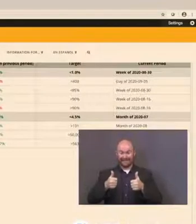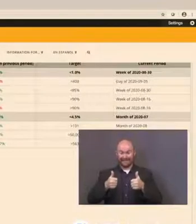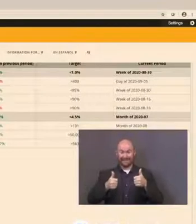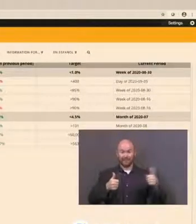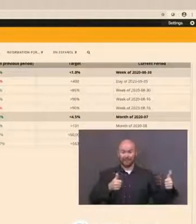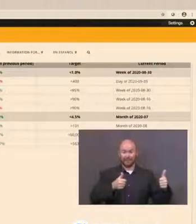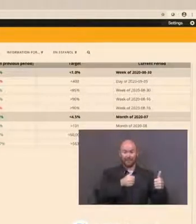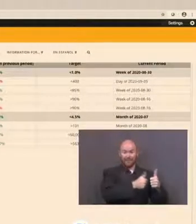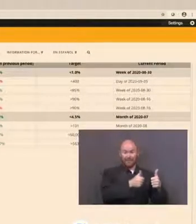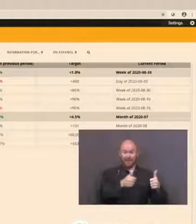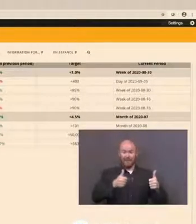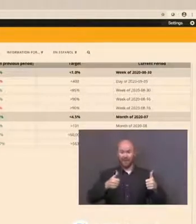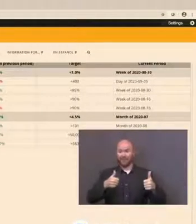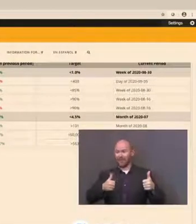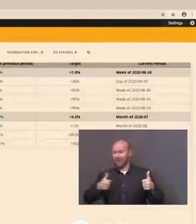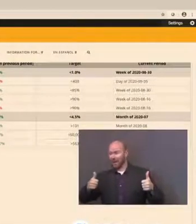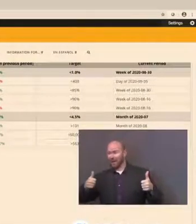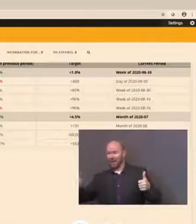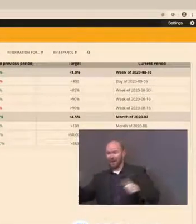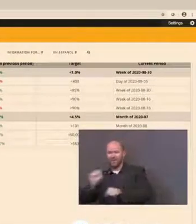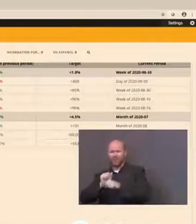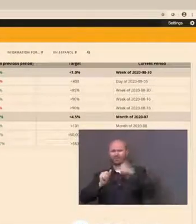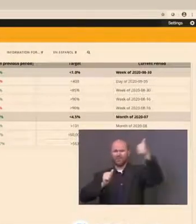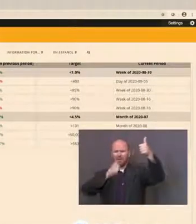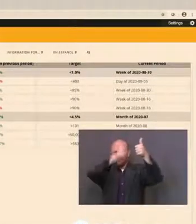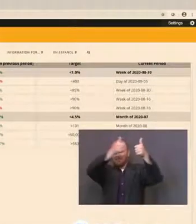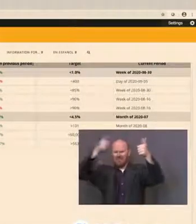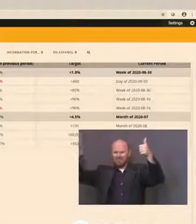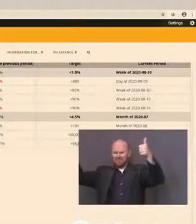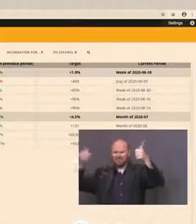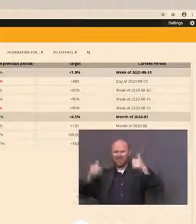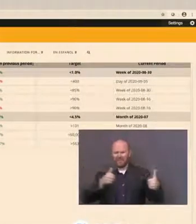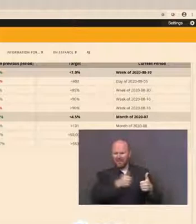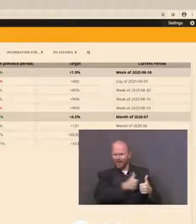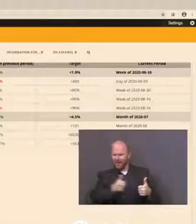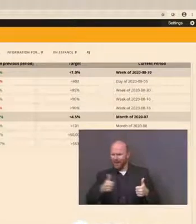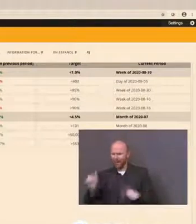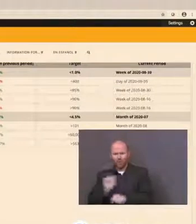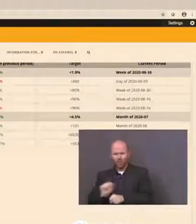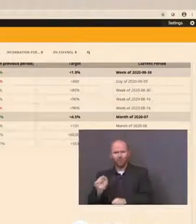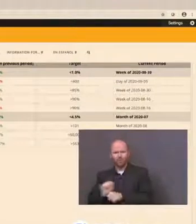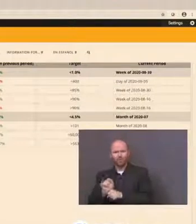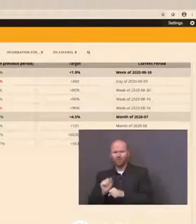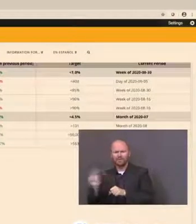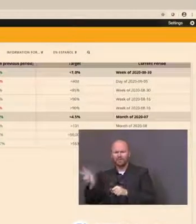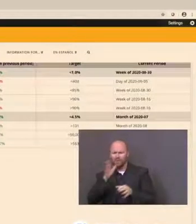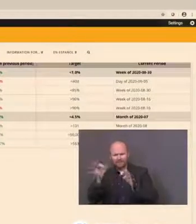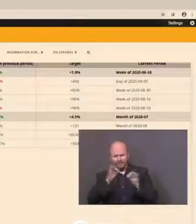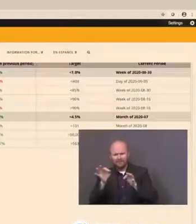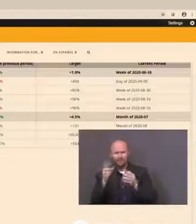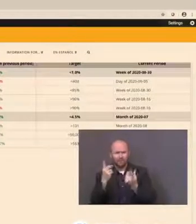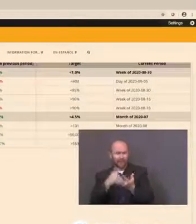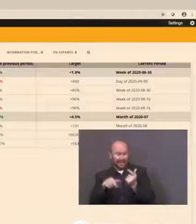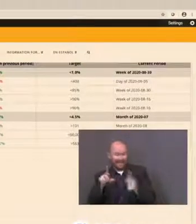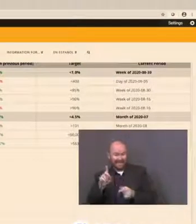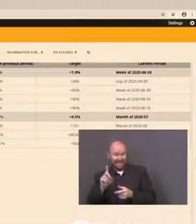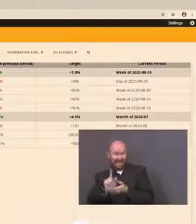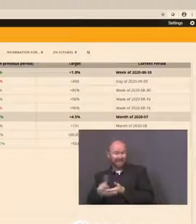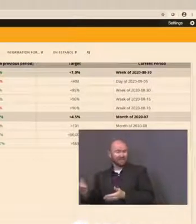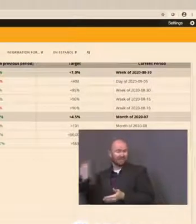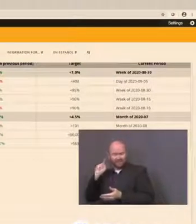responsibilities for these objectives and lead measures. And every week they report out on what they are doing, what they did the last week to